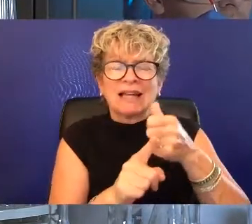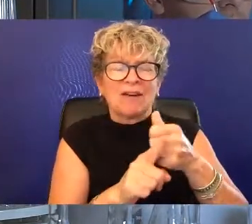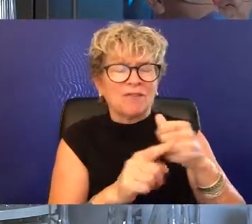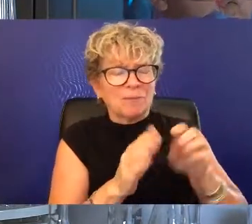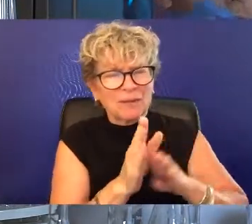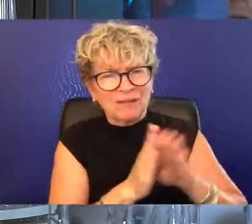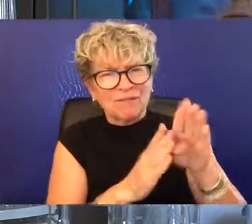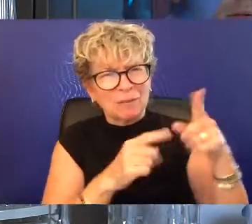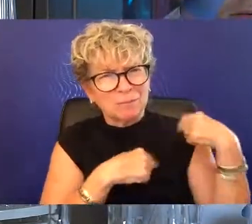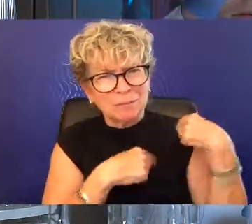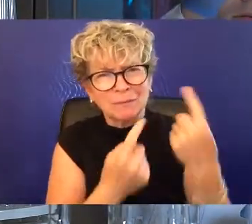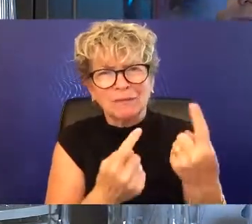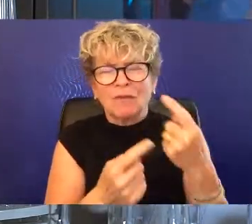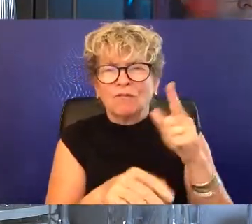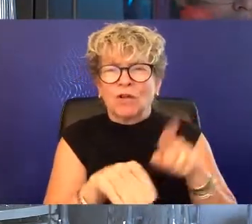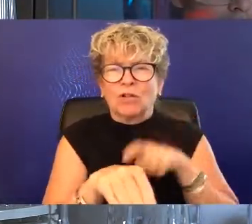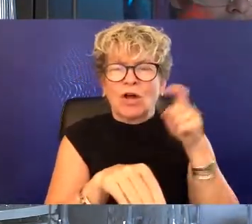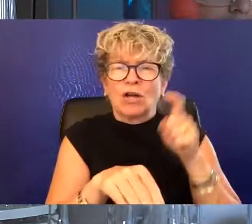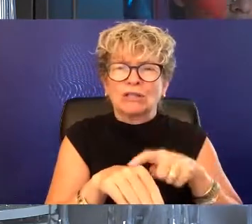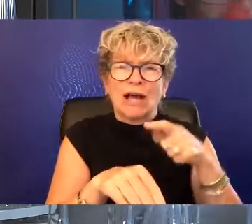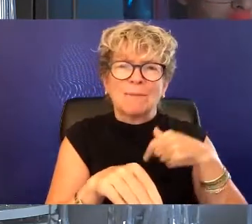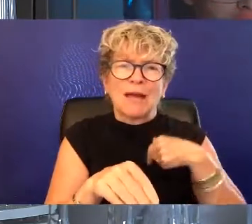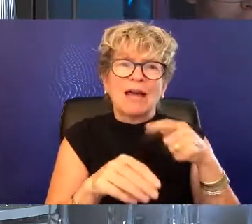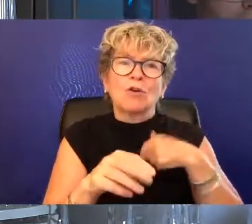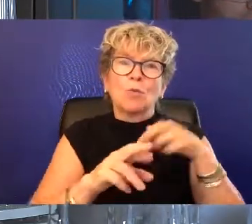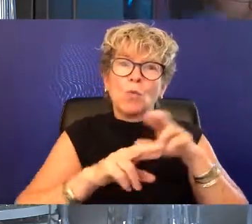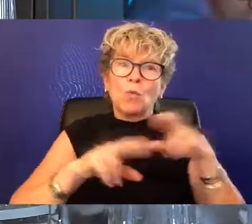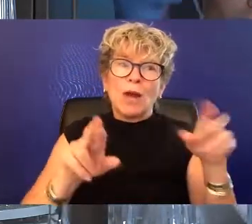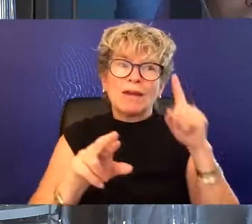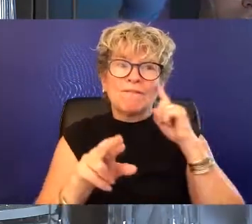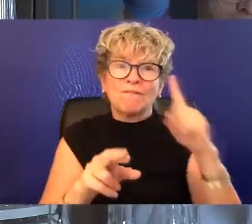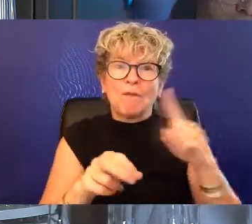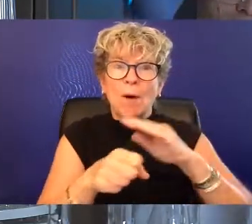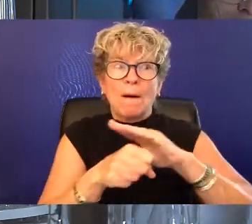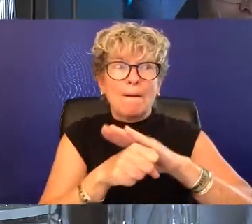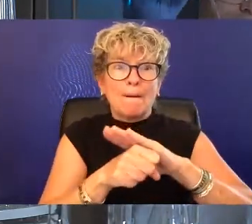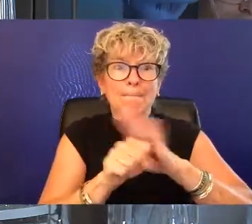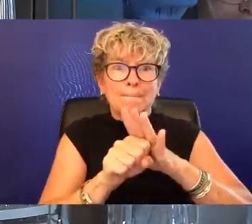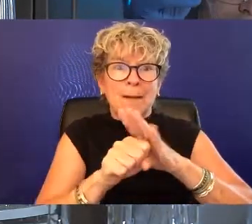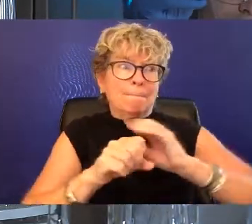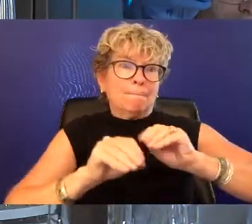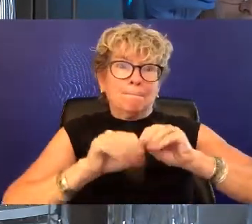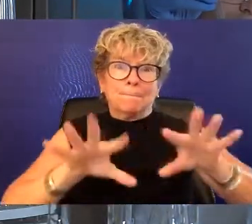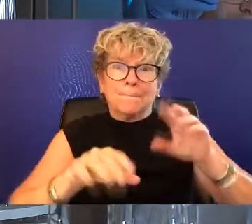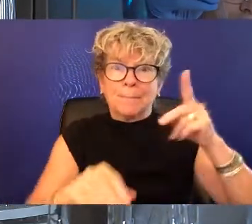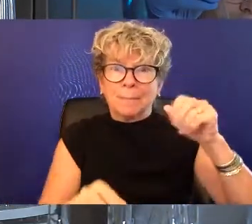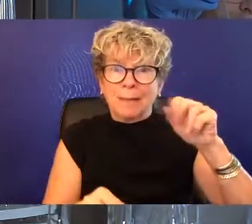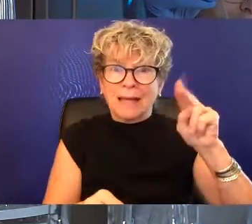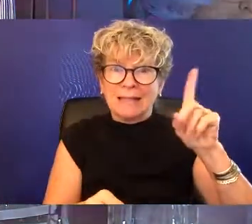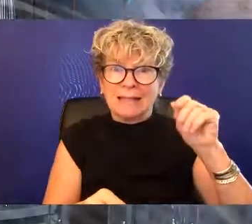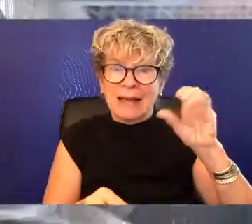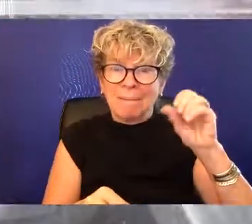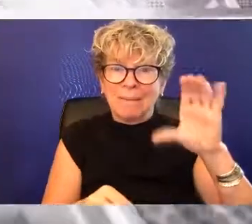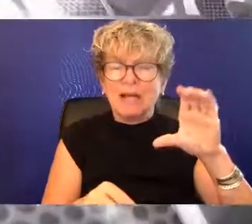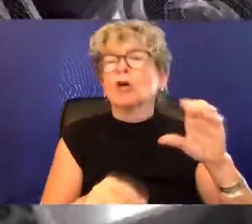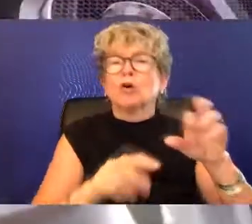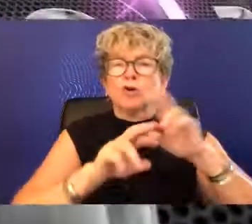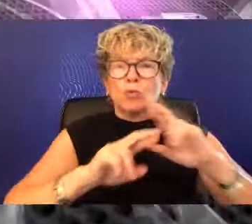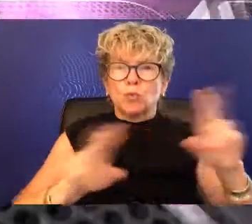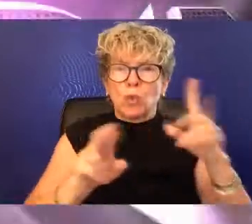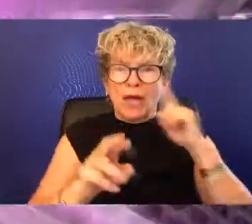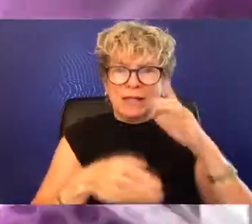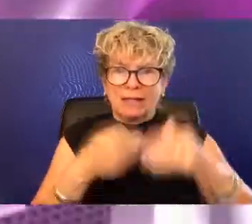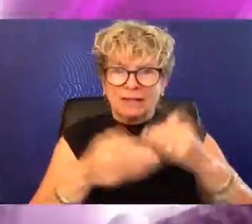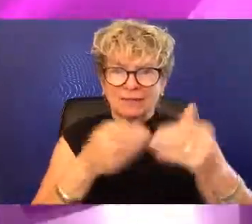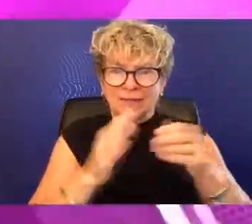This process was designed to thoroughly test vaccines quickly in a pandemic situation. Though none of the safety steps